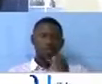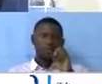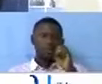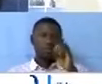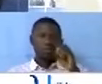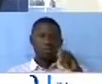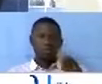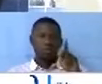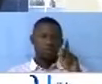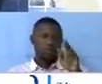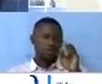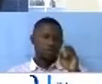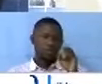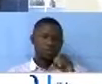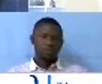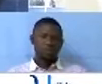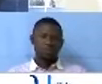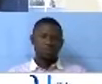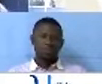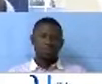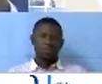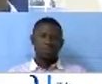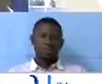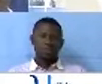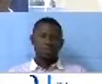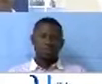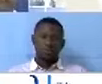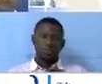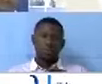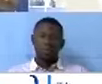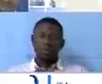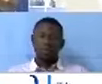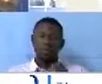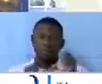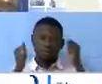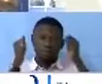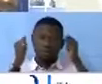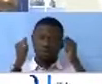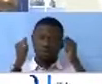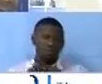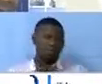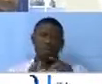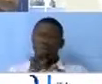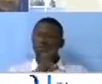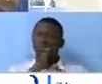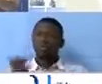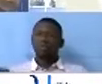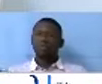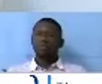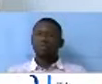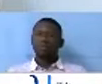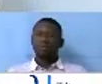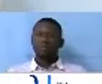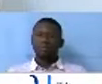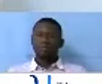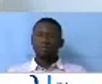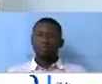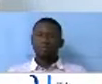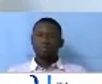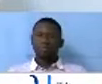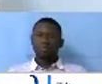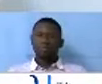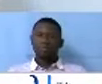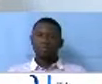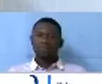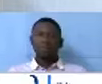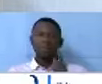ba mel na ni li nga di ngat nonu was very ineffective. Amun jeri. You agree with that? When